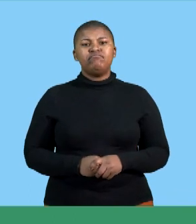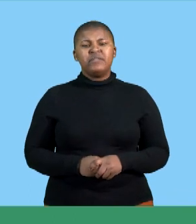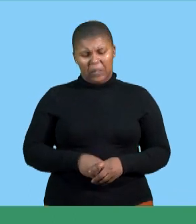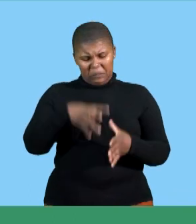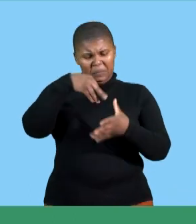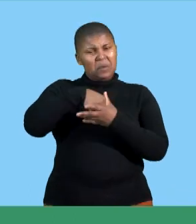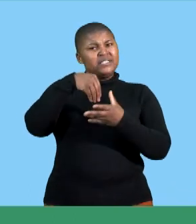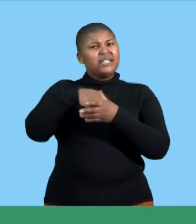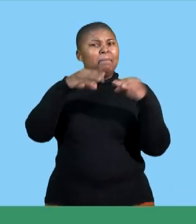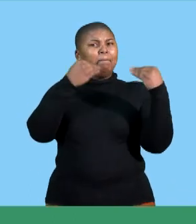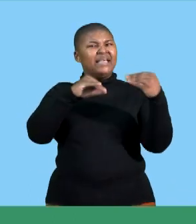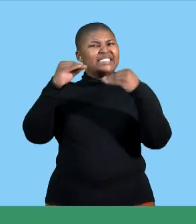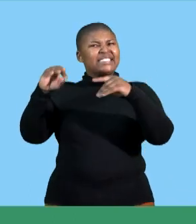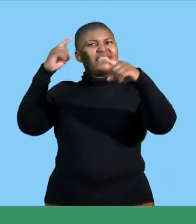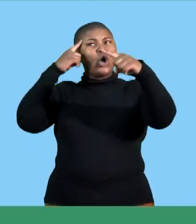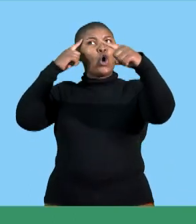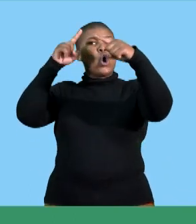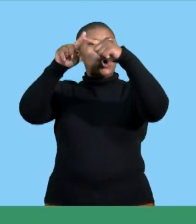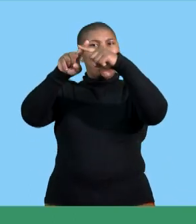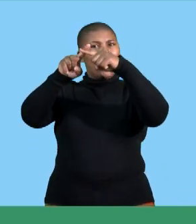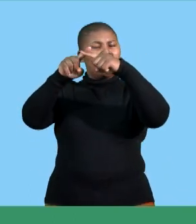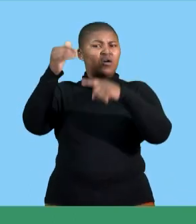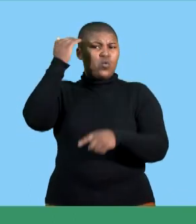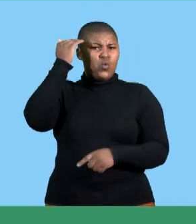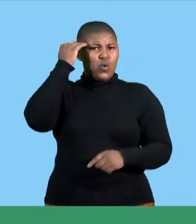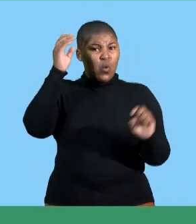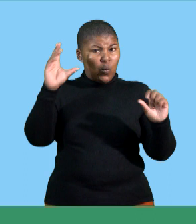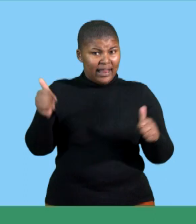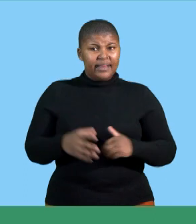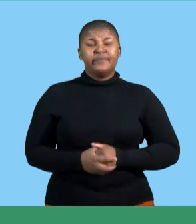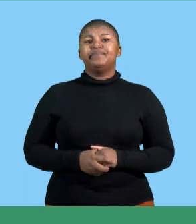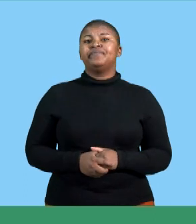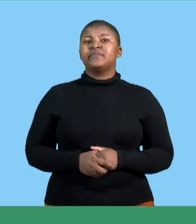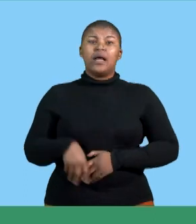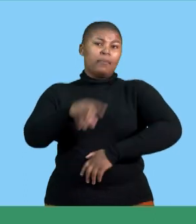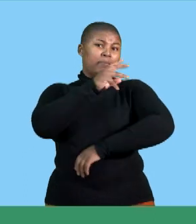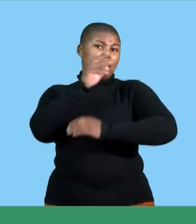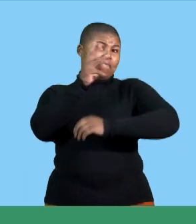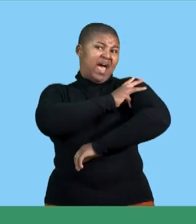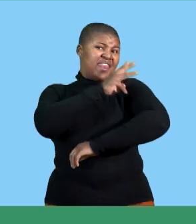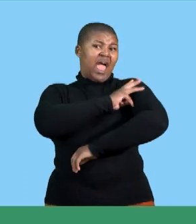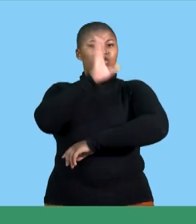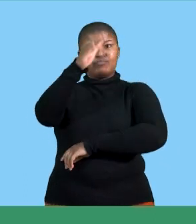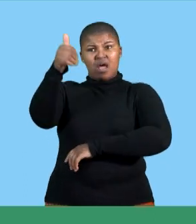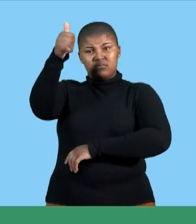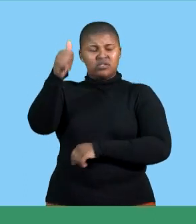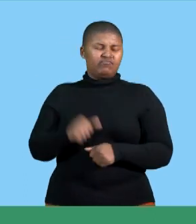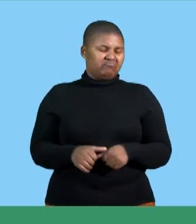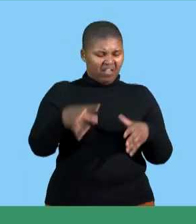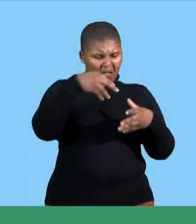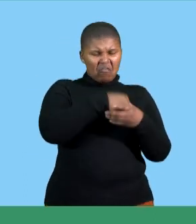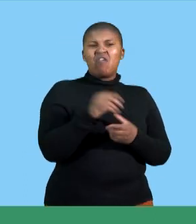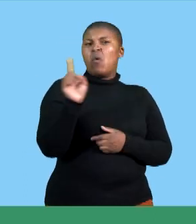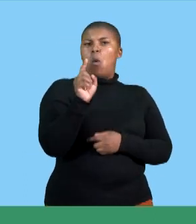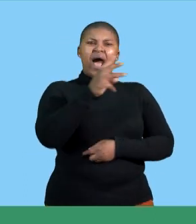goals. You must know different levels of management, characteristics of good management, and styles of management.